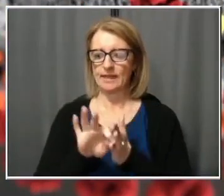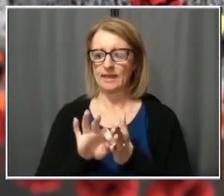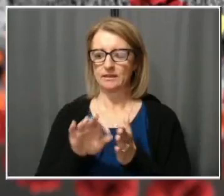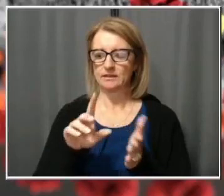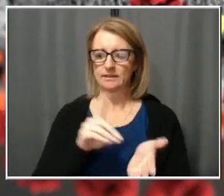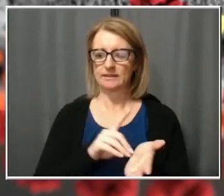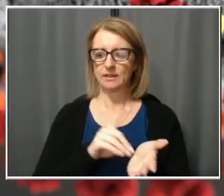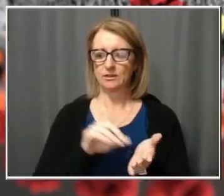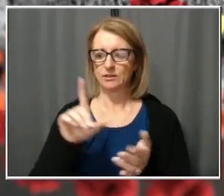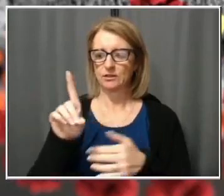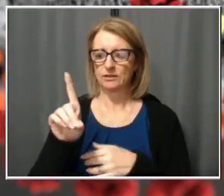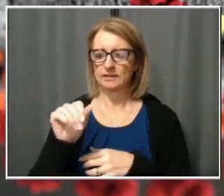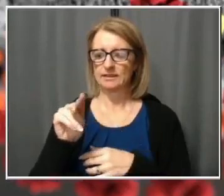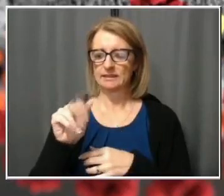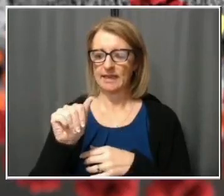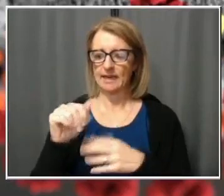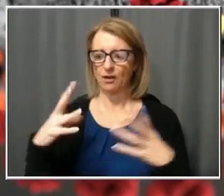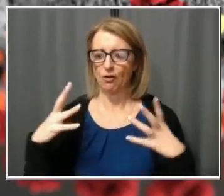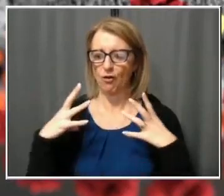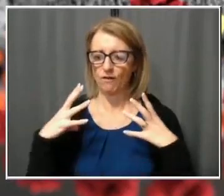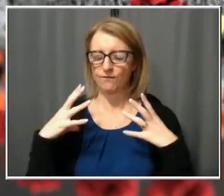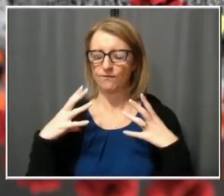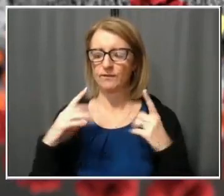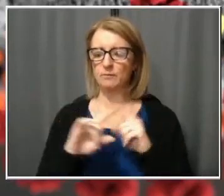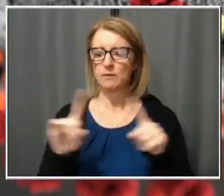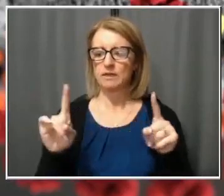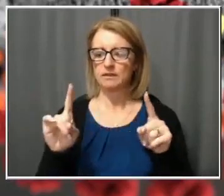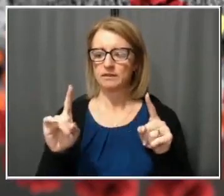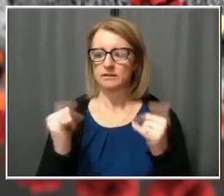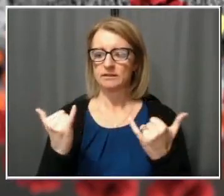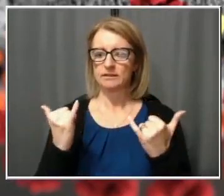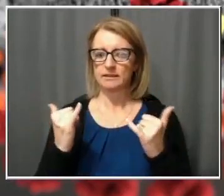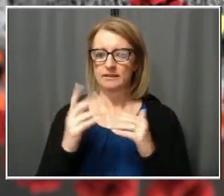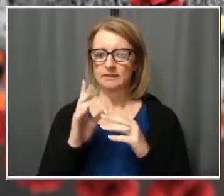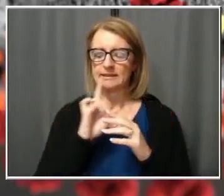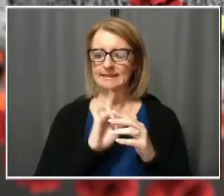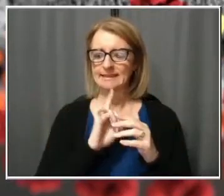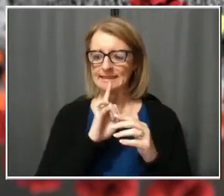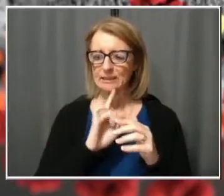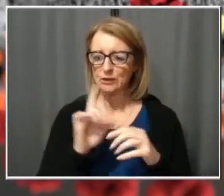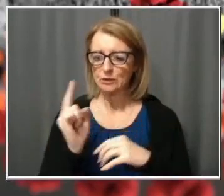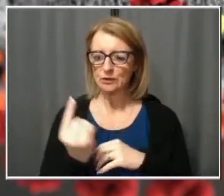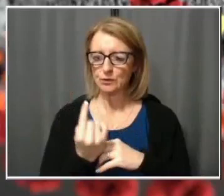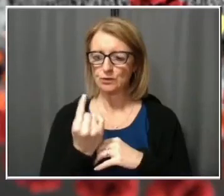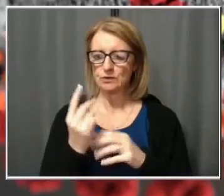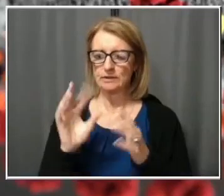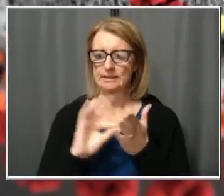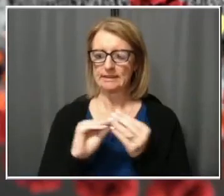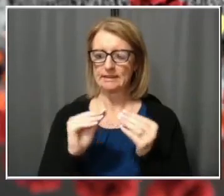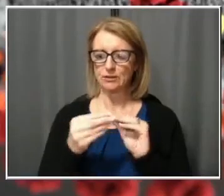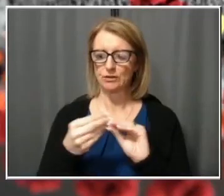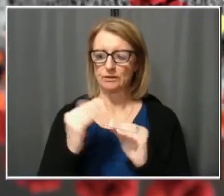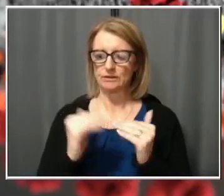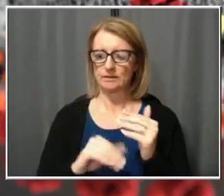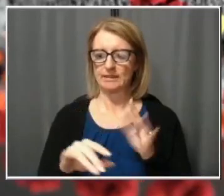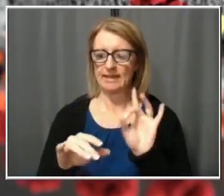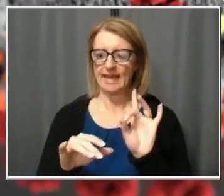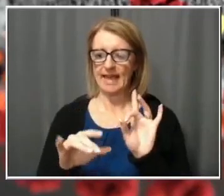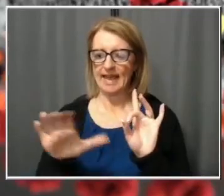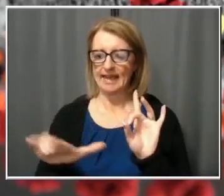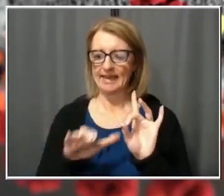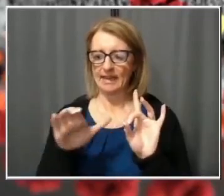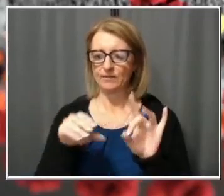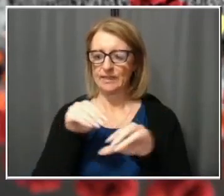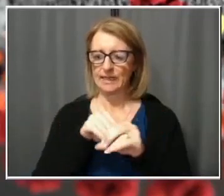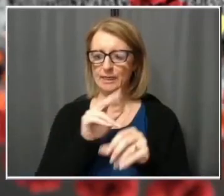Hawkinson has the day off, but we are happy to say that we are down into the single digits again. As of this morning, we have 8 active inpatients,